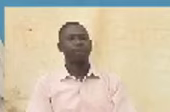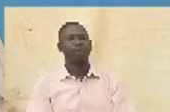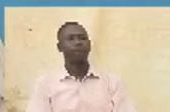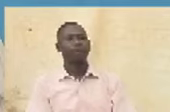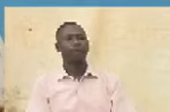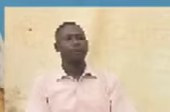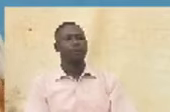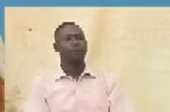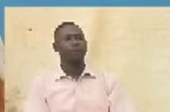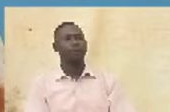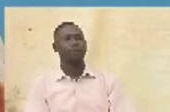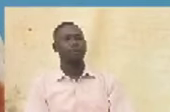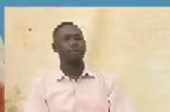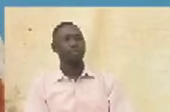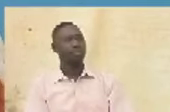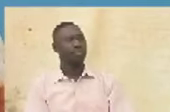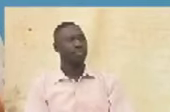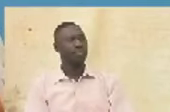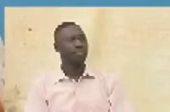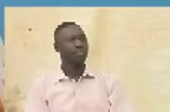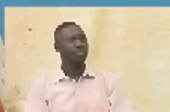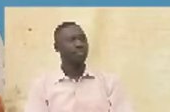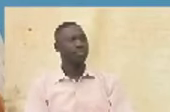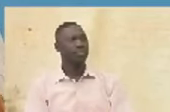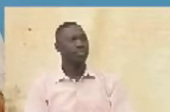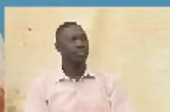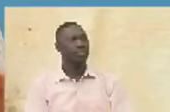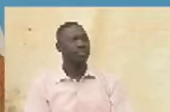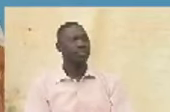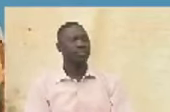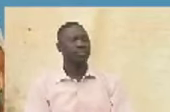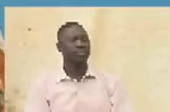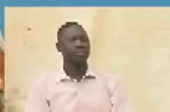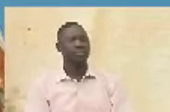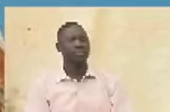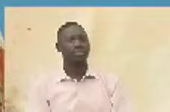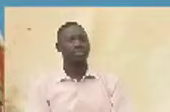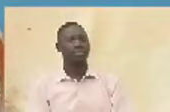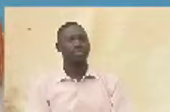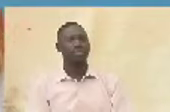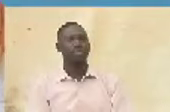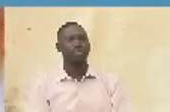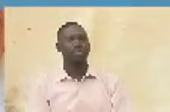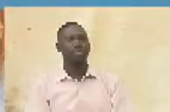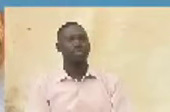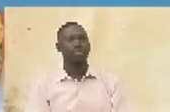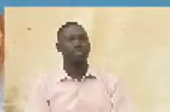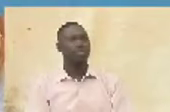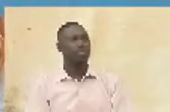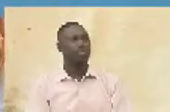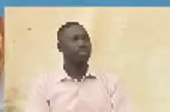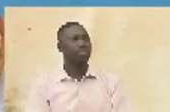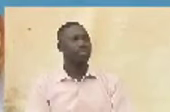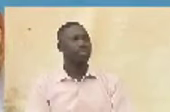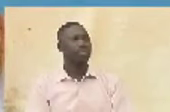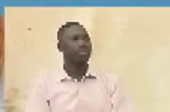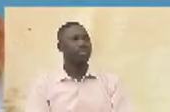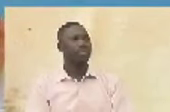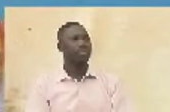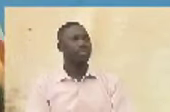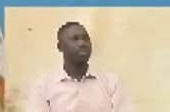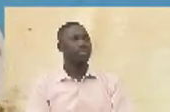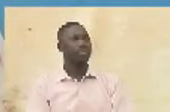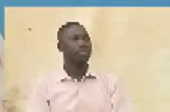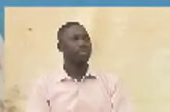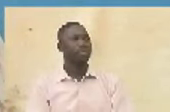birin tene lungo nazar solo kola imare ka chetule fo samo fenko tala